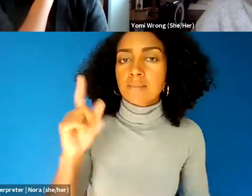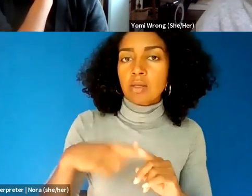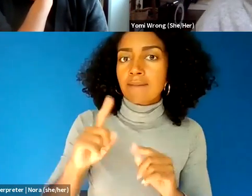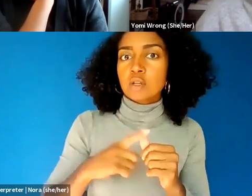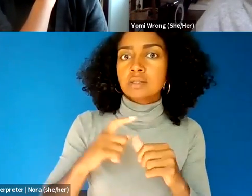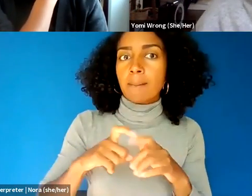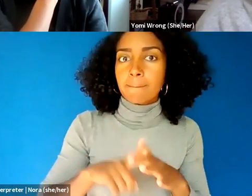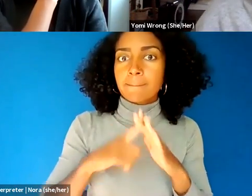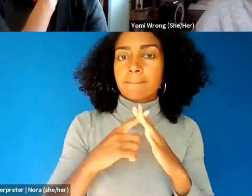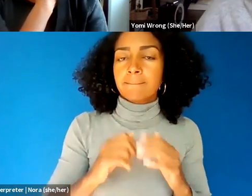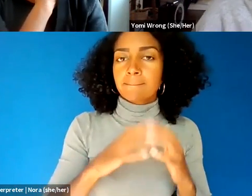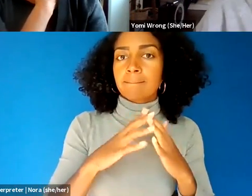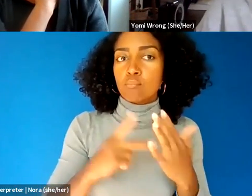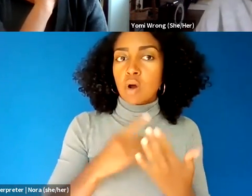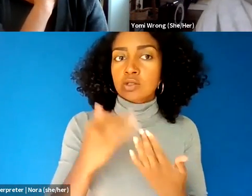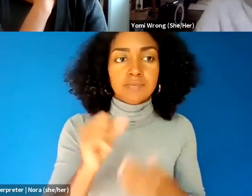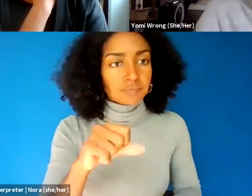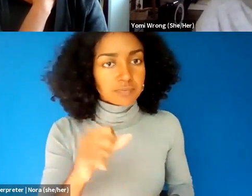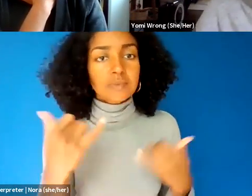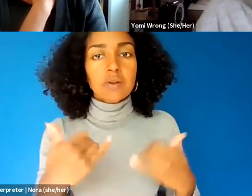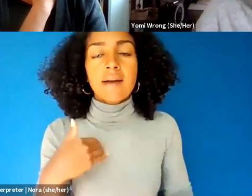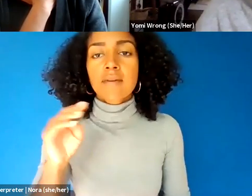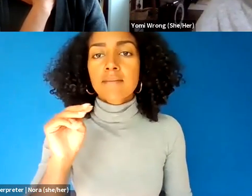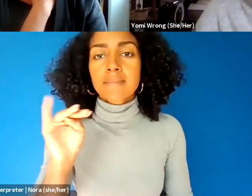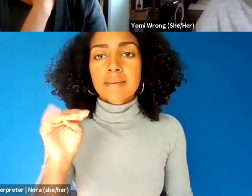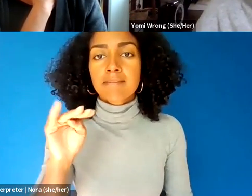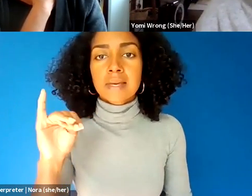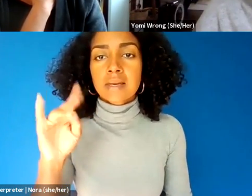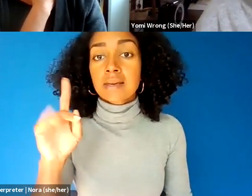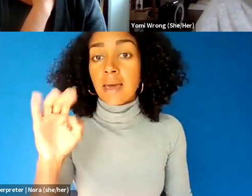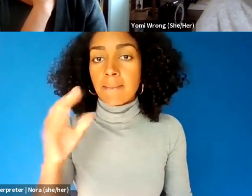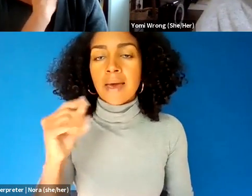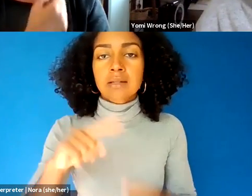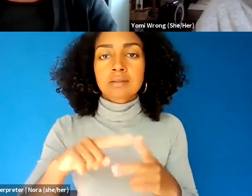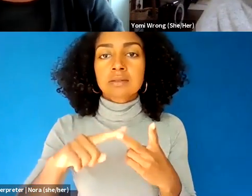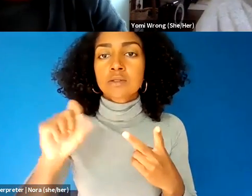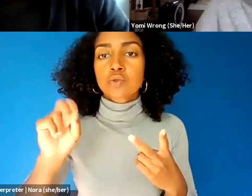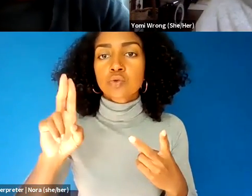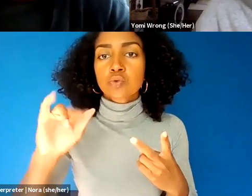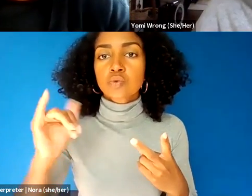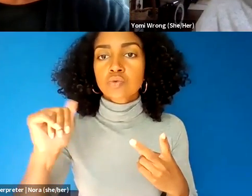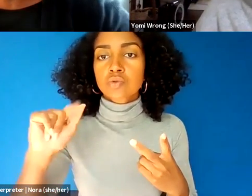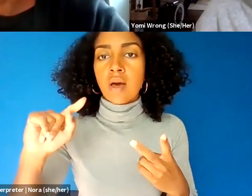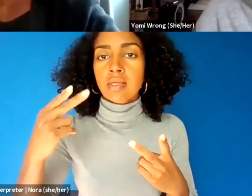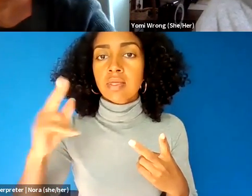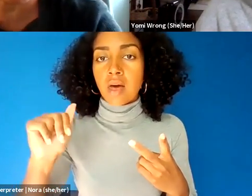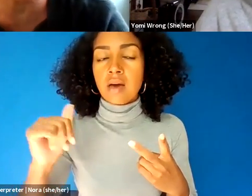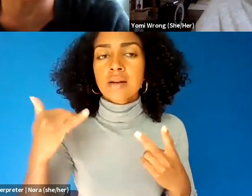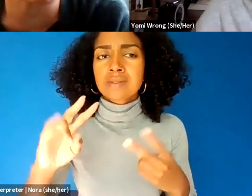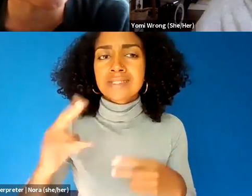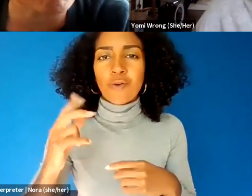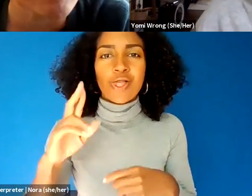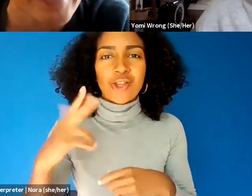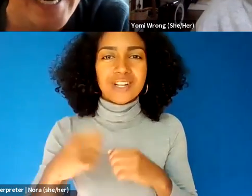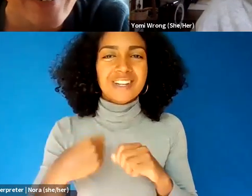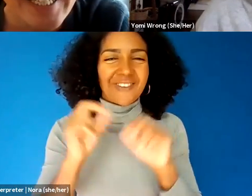now with Mimi Kim and Sujata. that's wonderful. Yeah, this is our second or third year. Okay. Okay, Nora, I think you